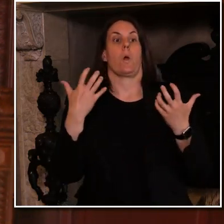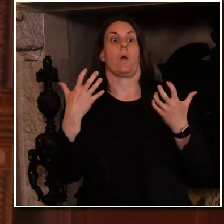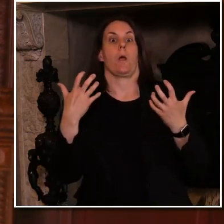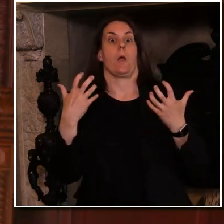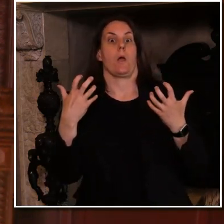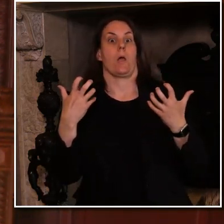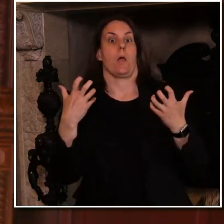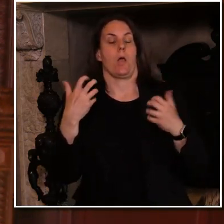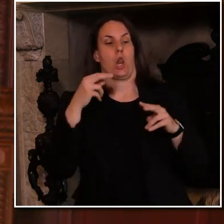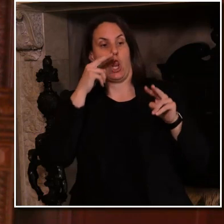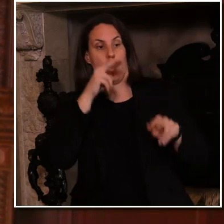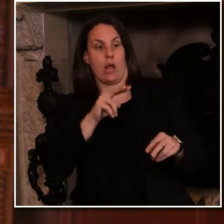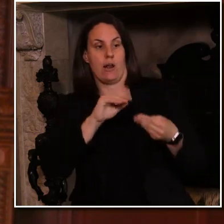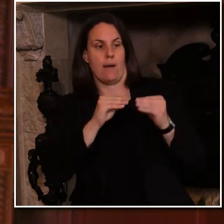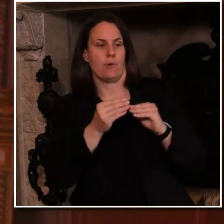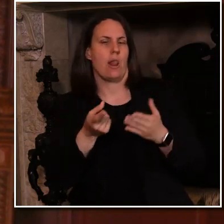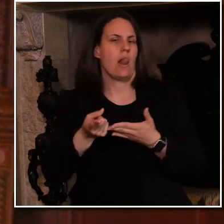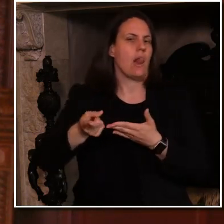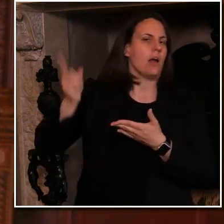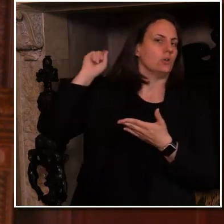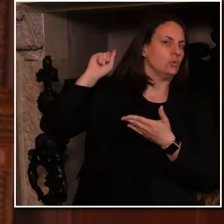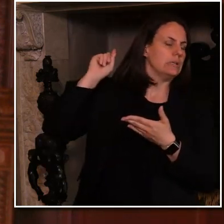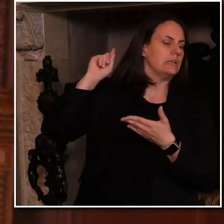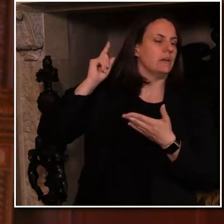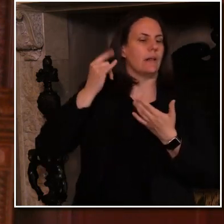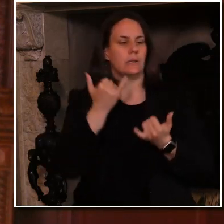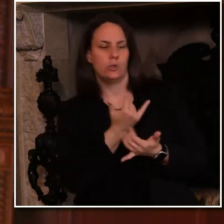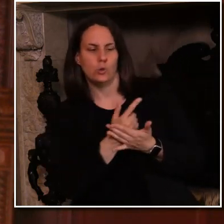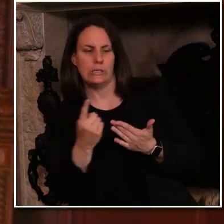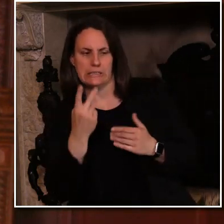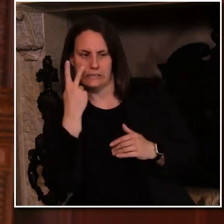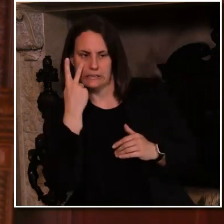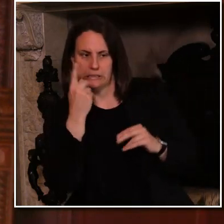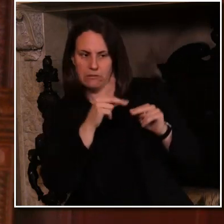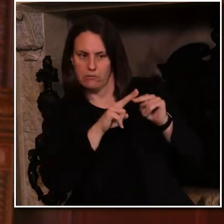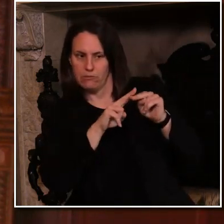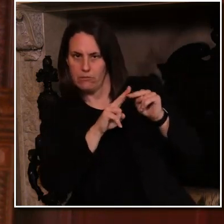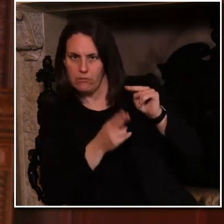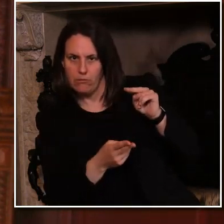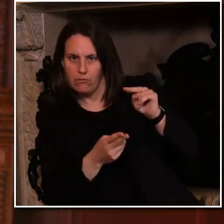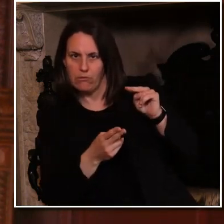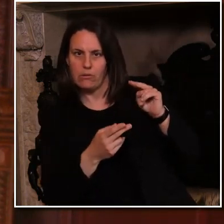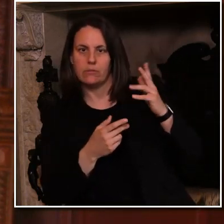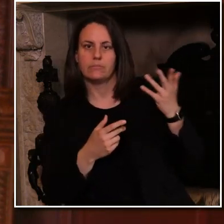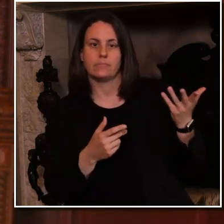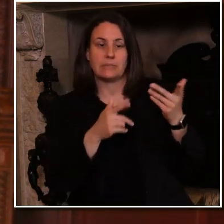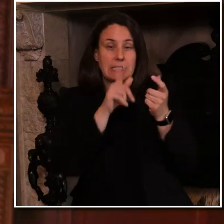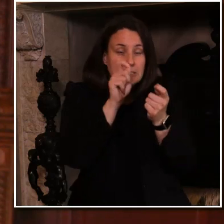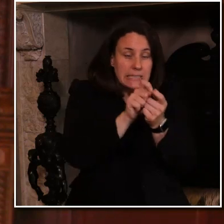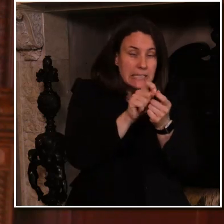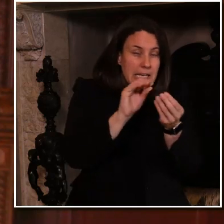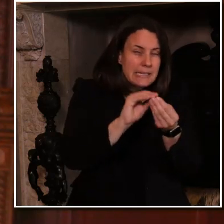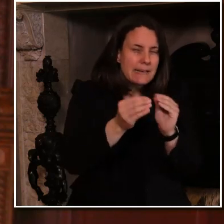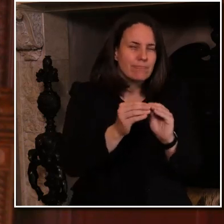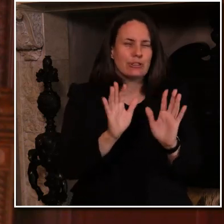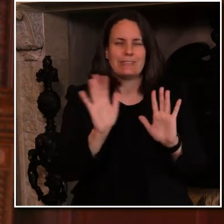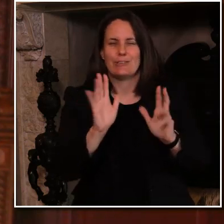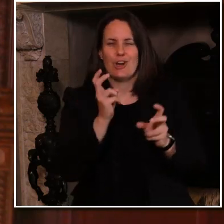the precise number? Well, it depends on how widely we can do testing. If